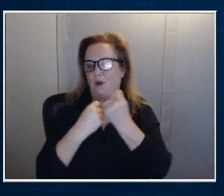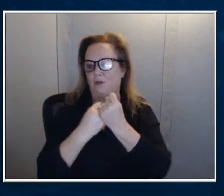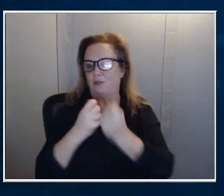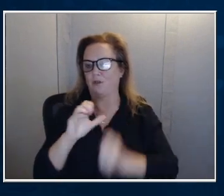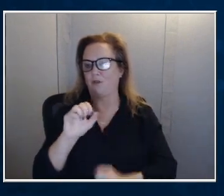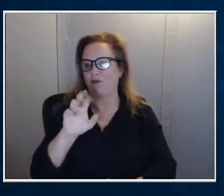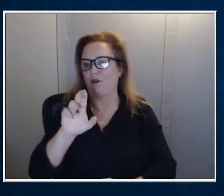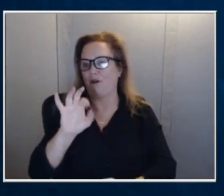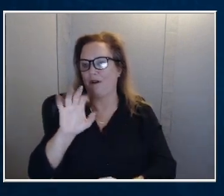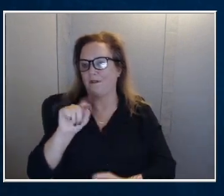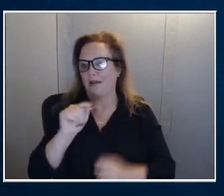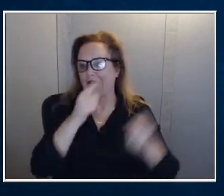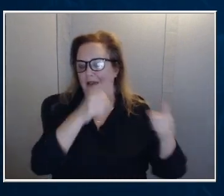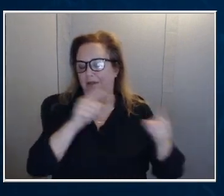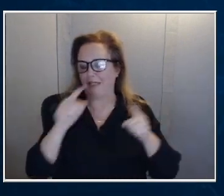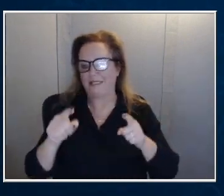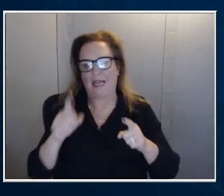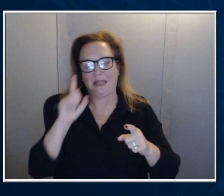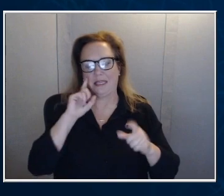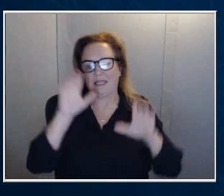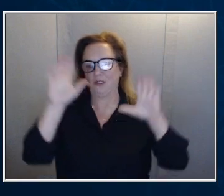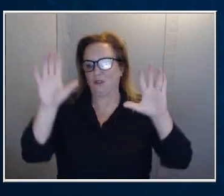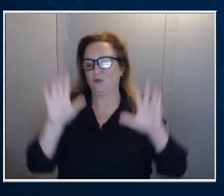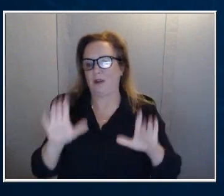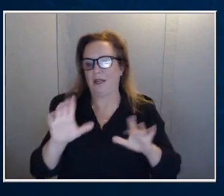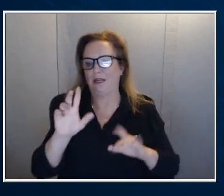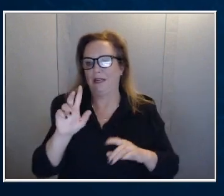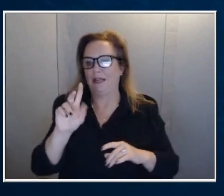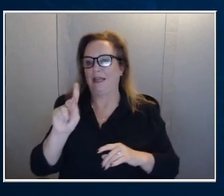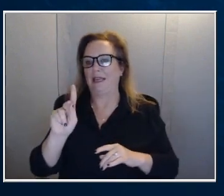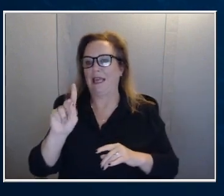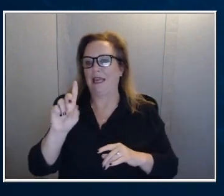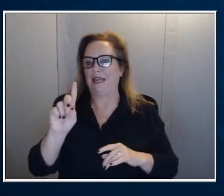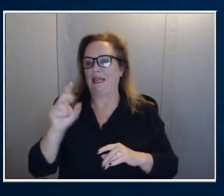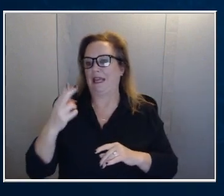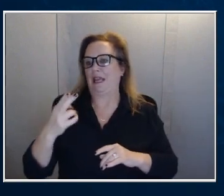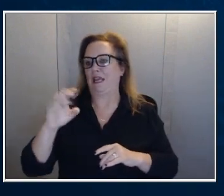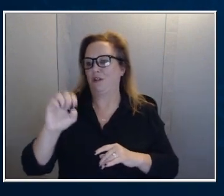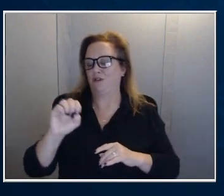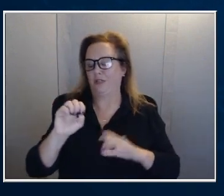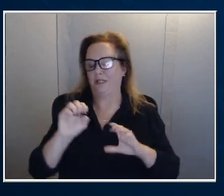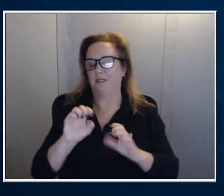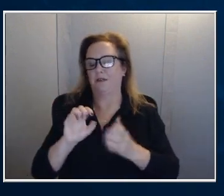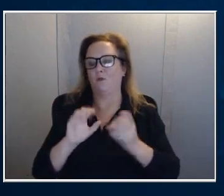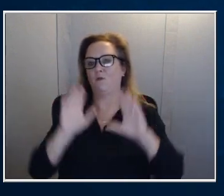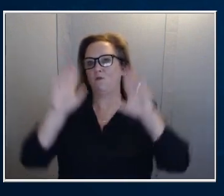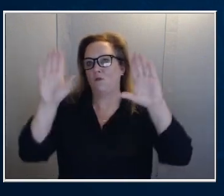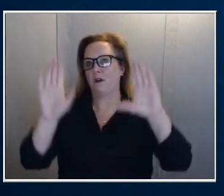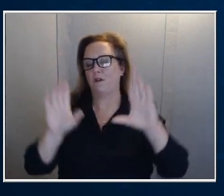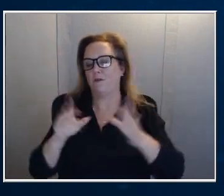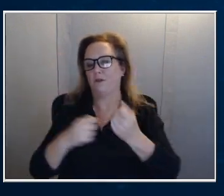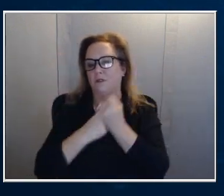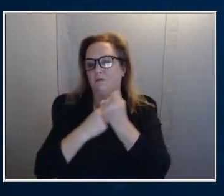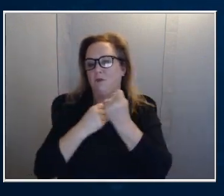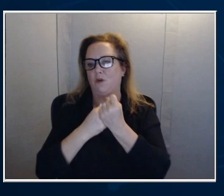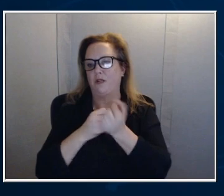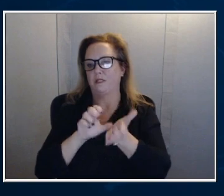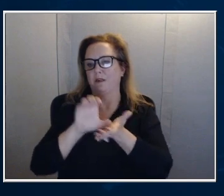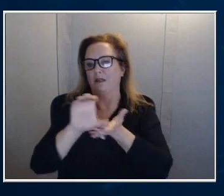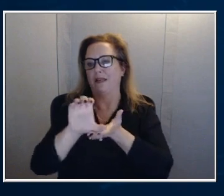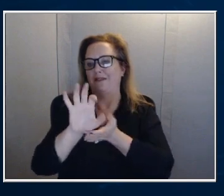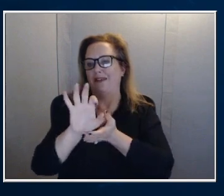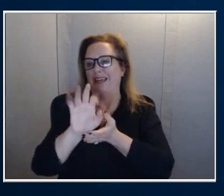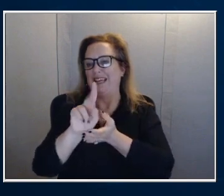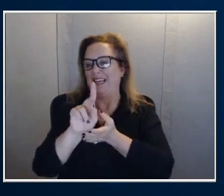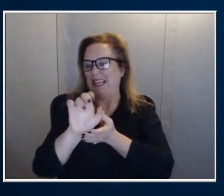CarFit events, which I think is just great. And KDHE's generous support is actually going to fund CarFit kits.